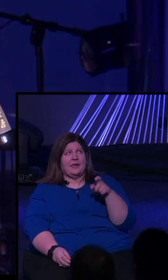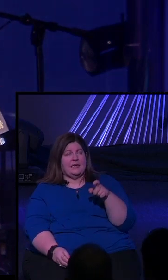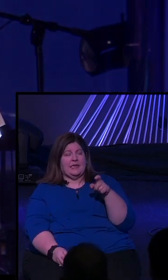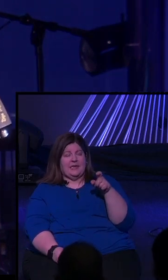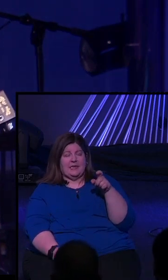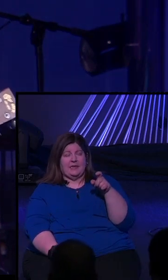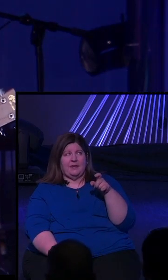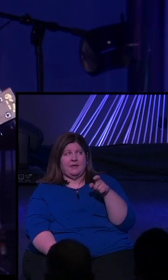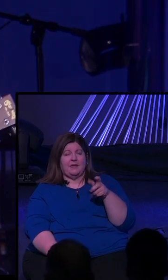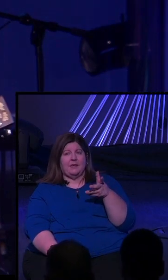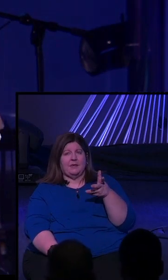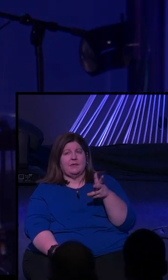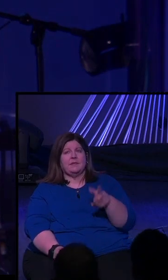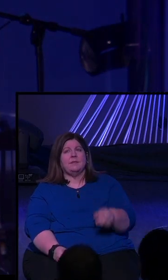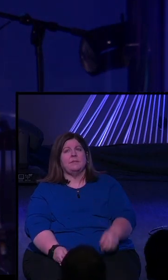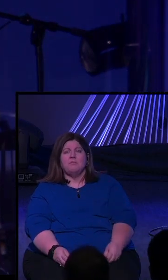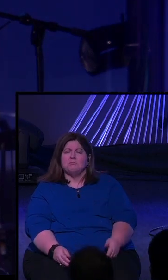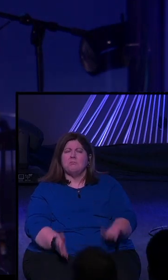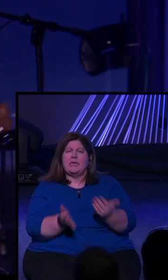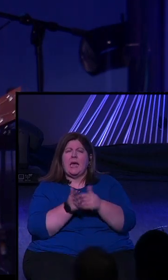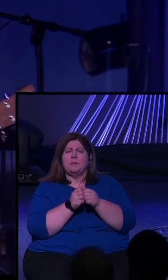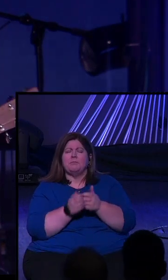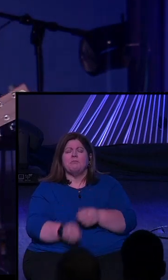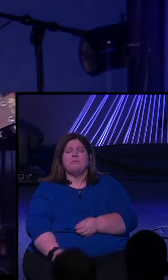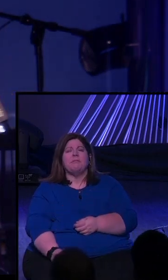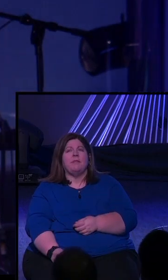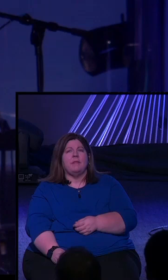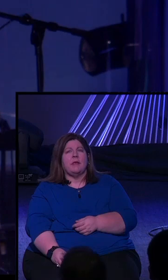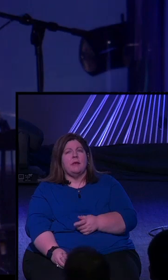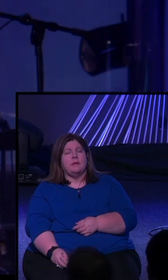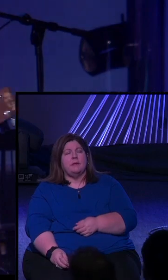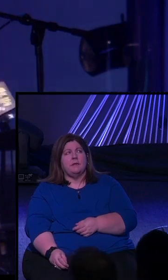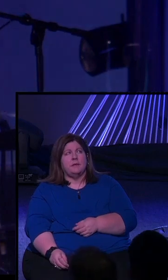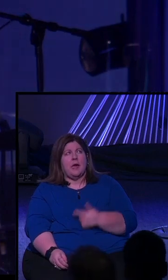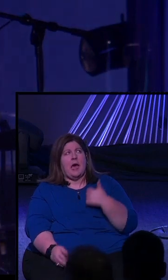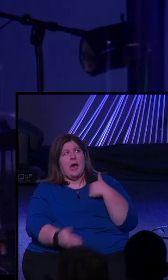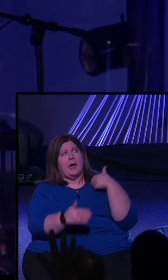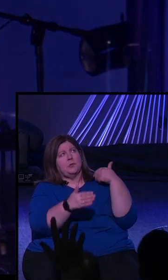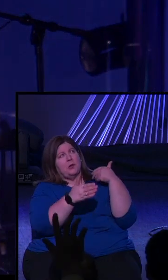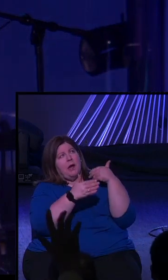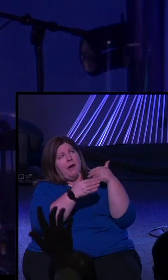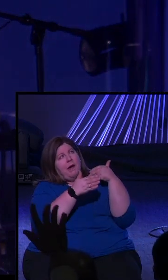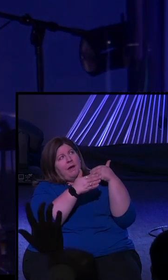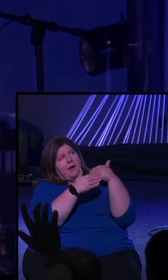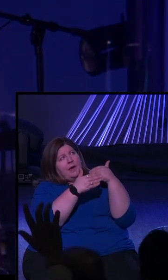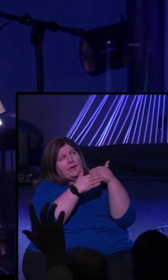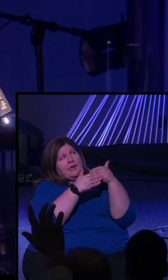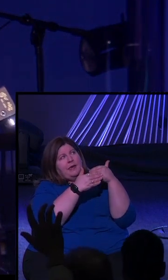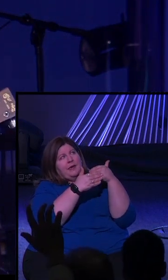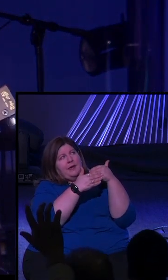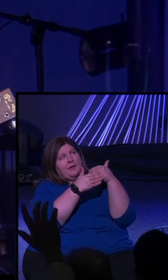I need. Let's sing that chorus together. I draw near, and I